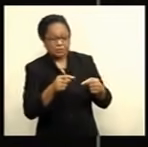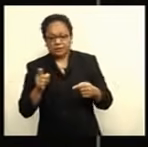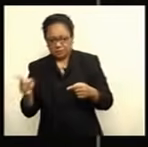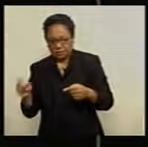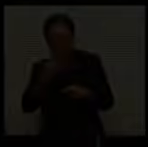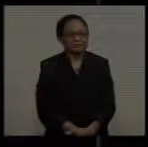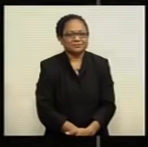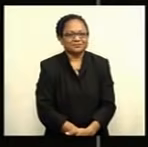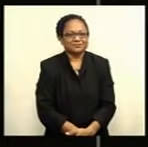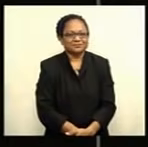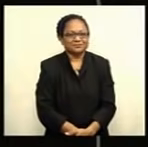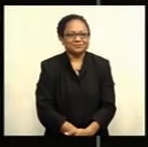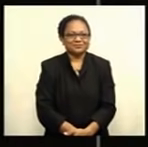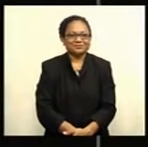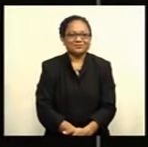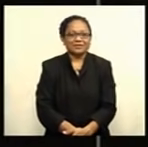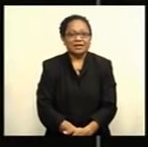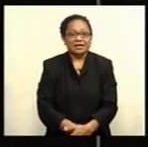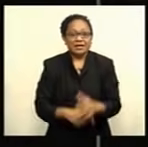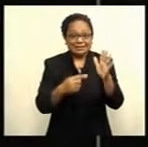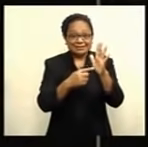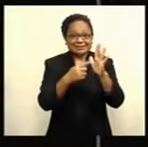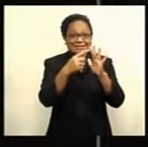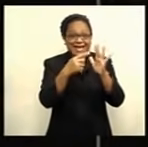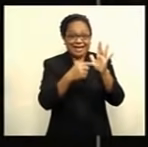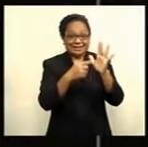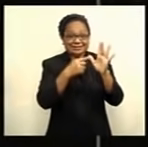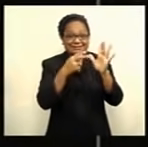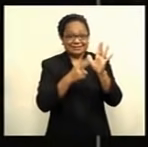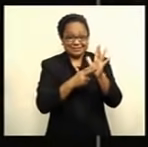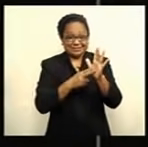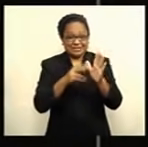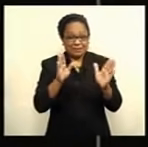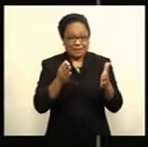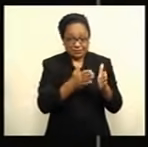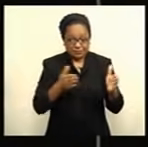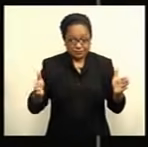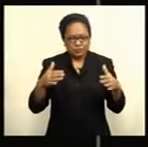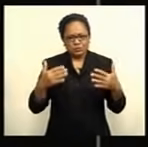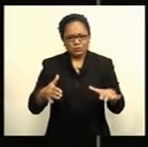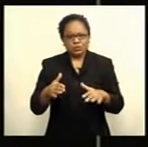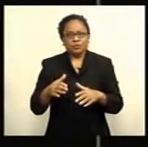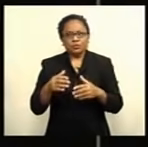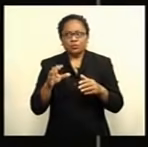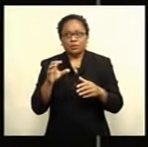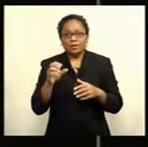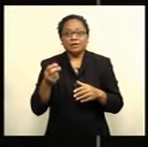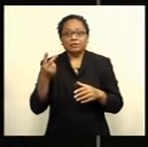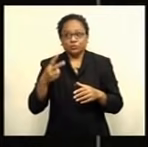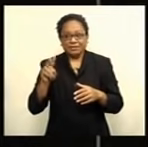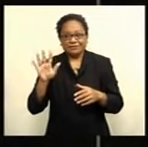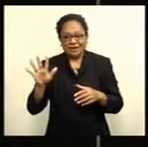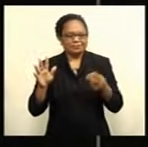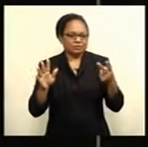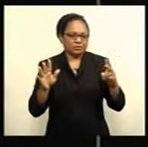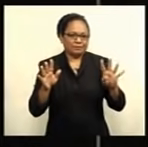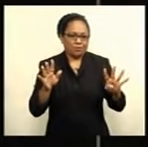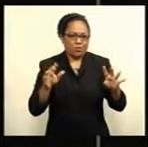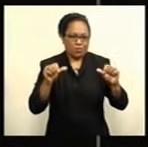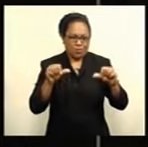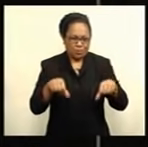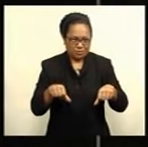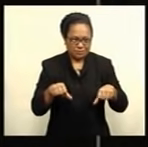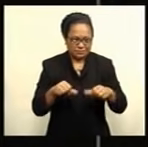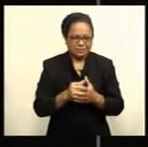and Newcastle. The Titans' season ended with a dramatic 25-24 loss to the 5th place